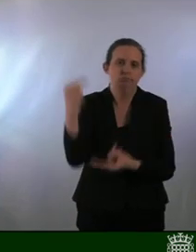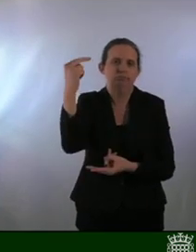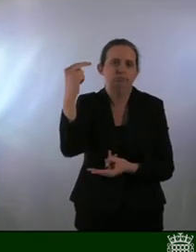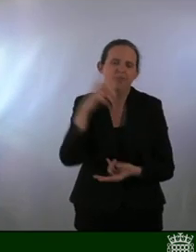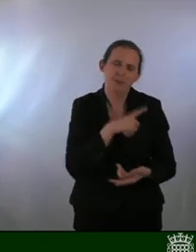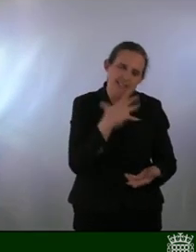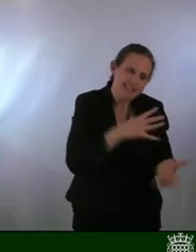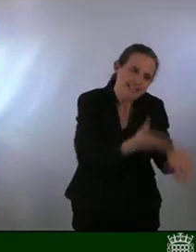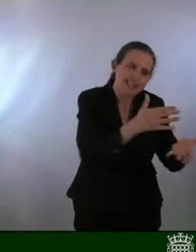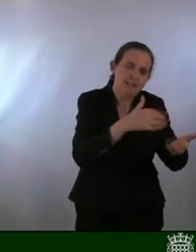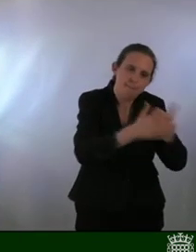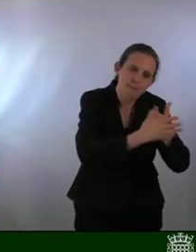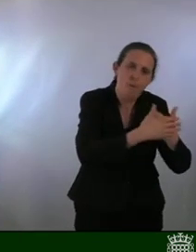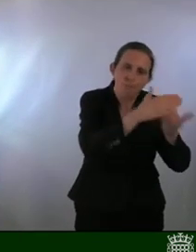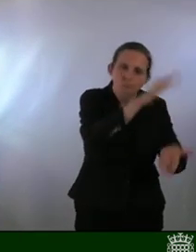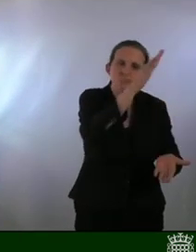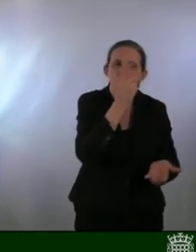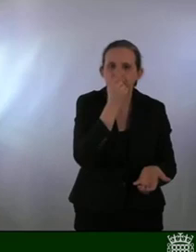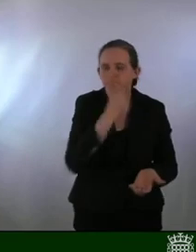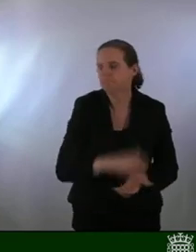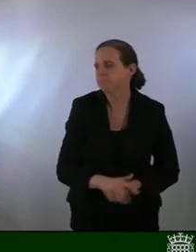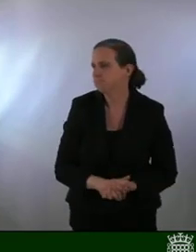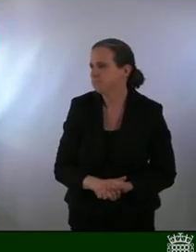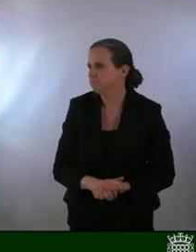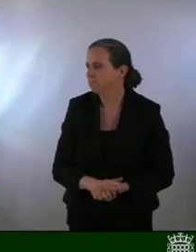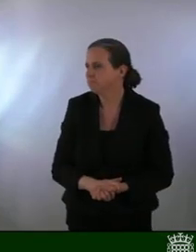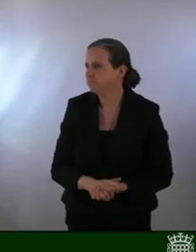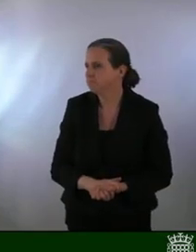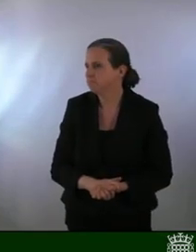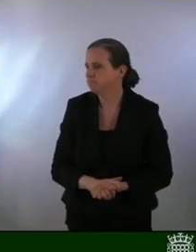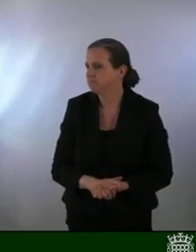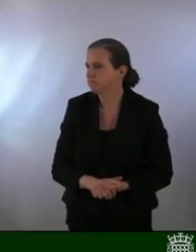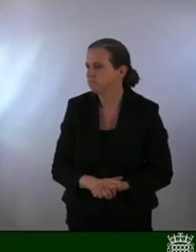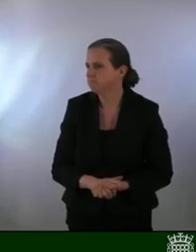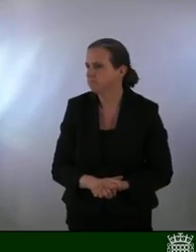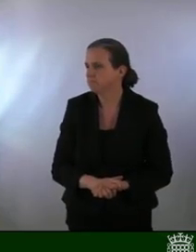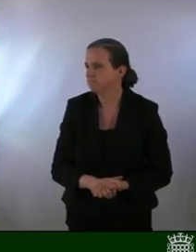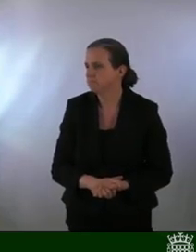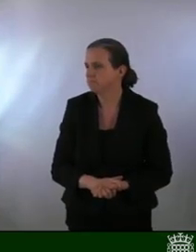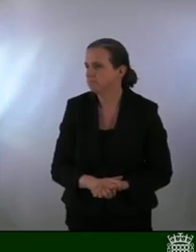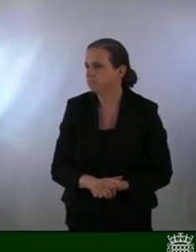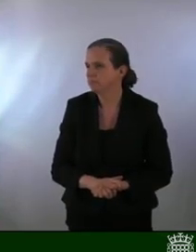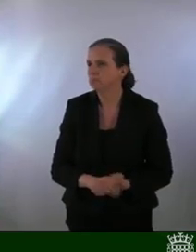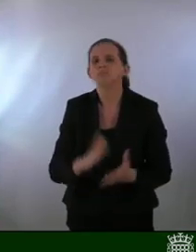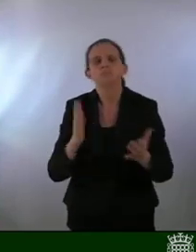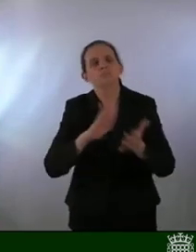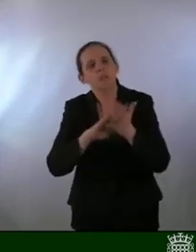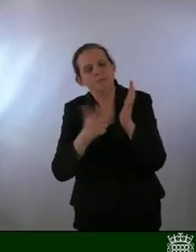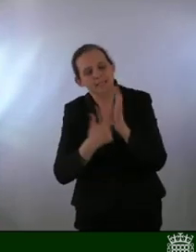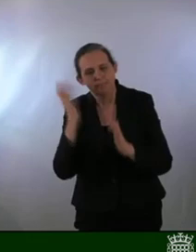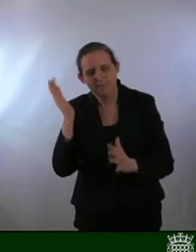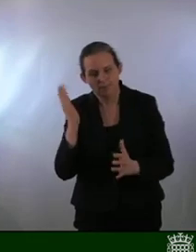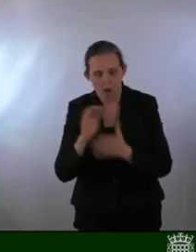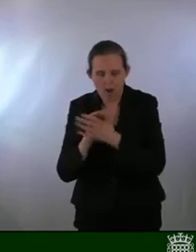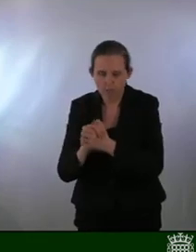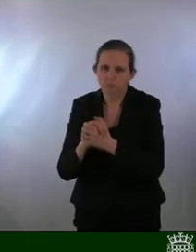quickly. Ben Everett. Thank you, Mr. Speaker. I think something that will unite us across this House is our utter admiration for